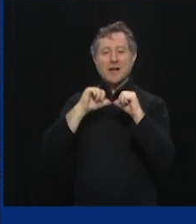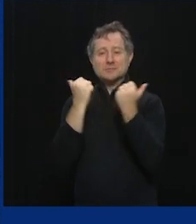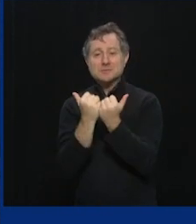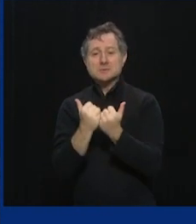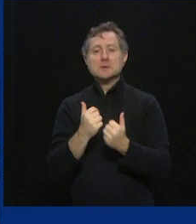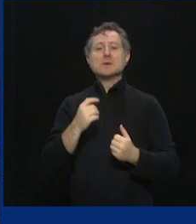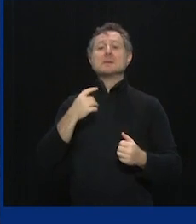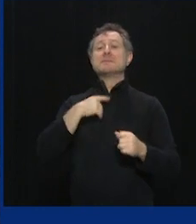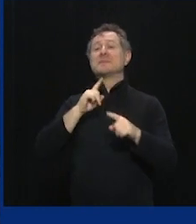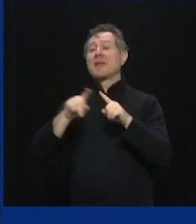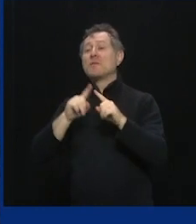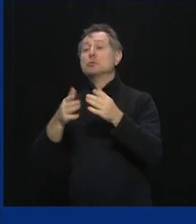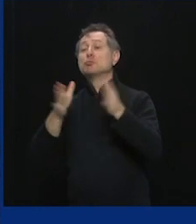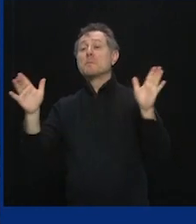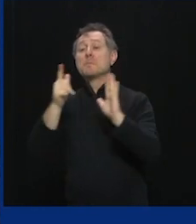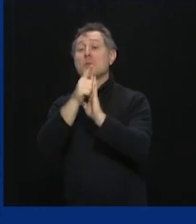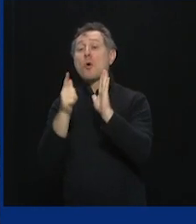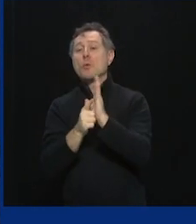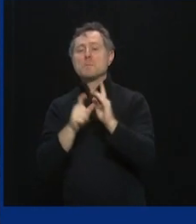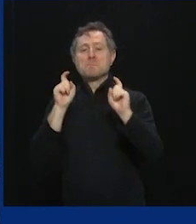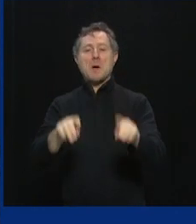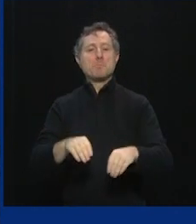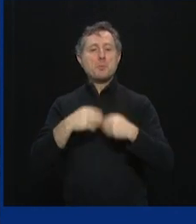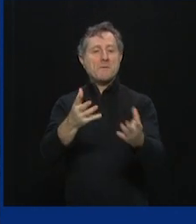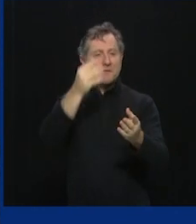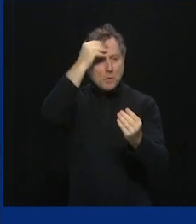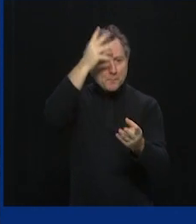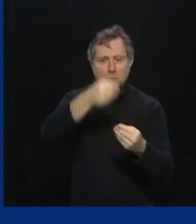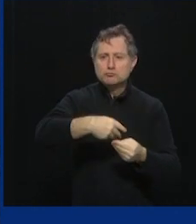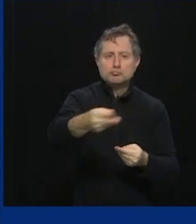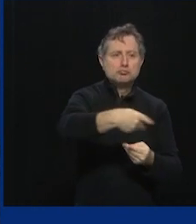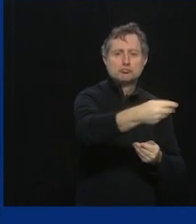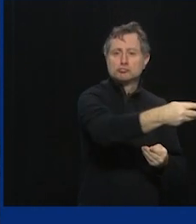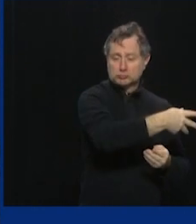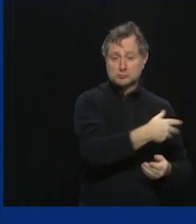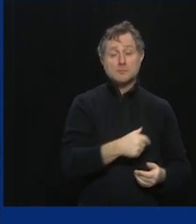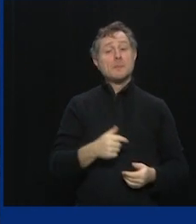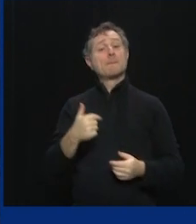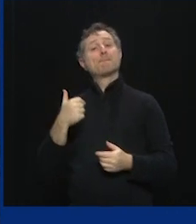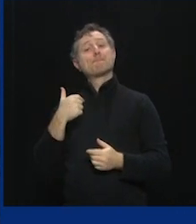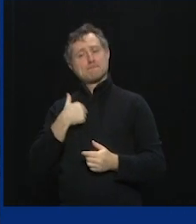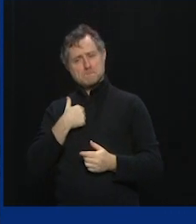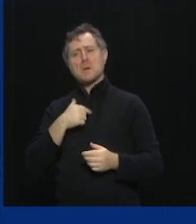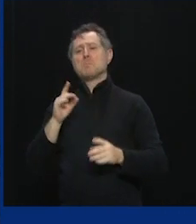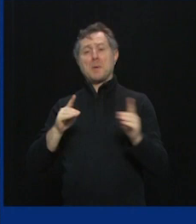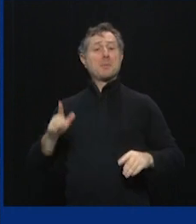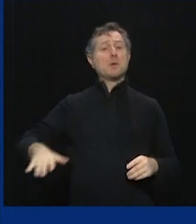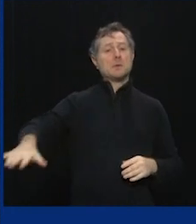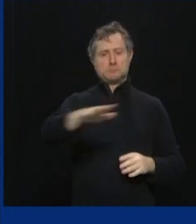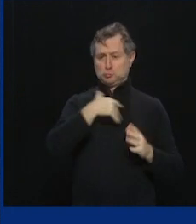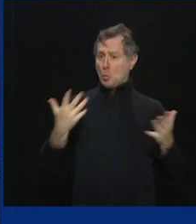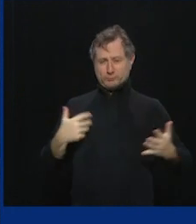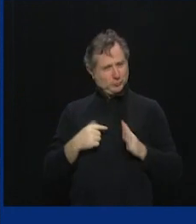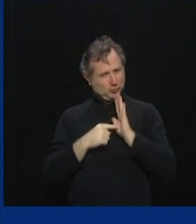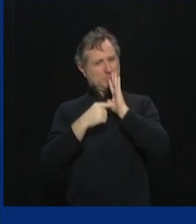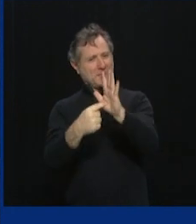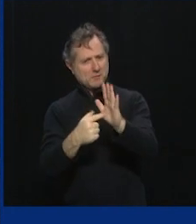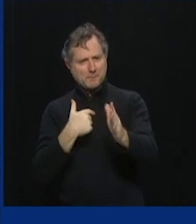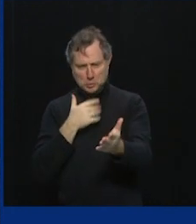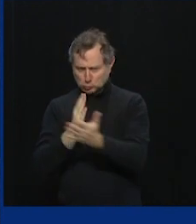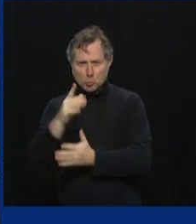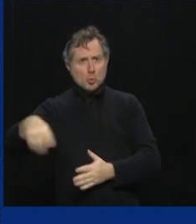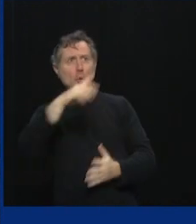information, because the best constituents we have are informed constituents. They have a right to know on what's on the agenda. They have a right